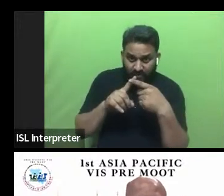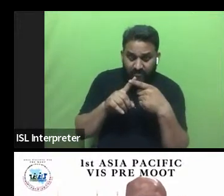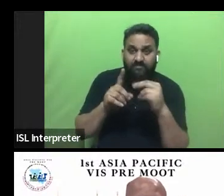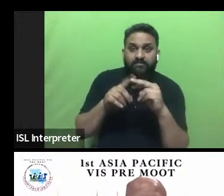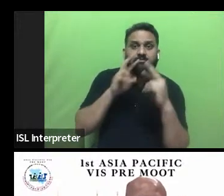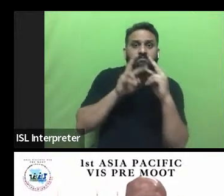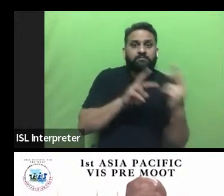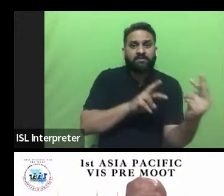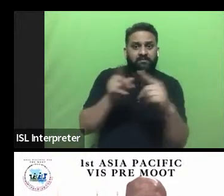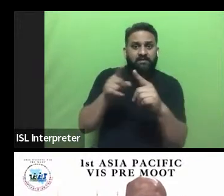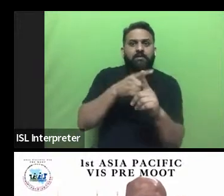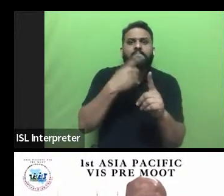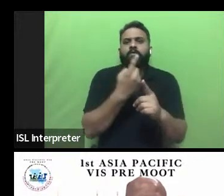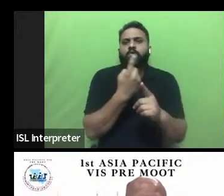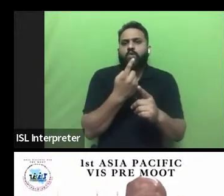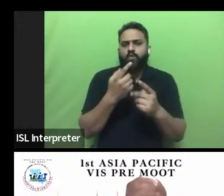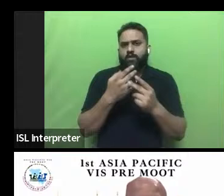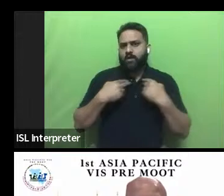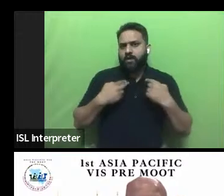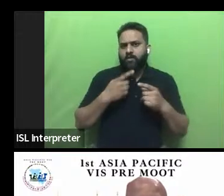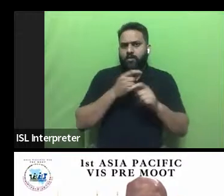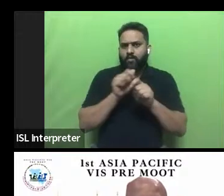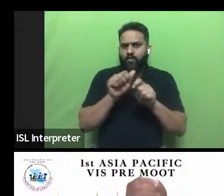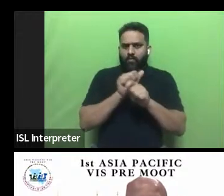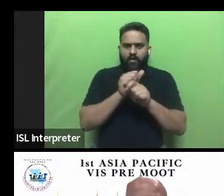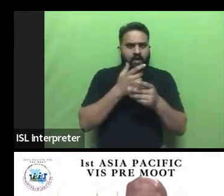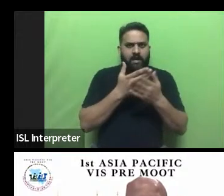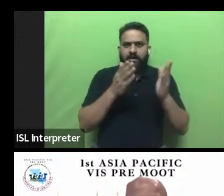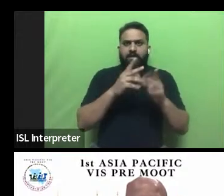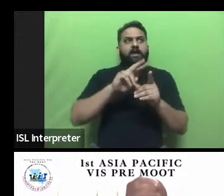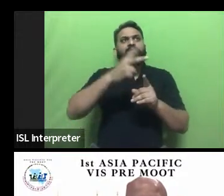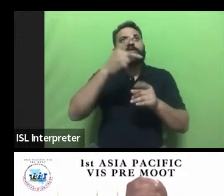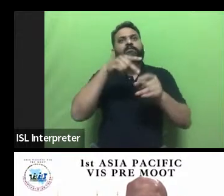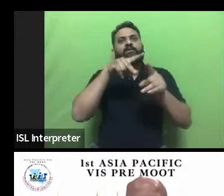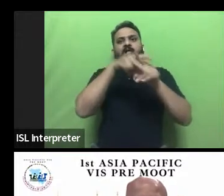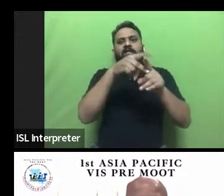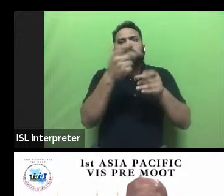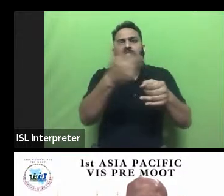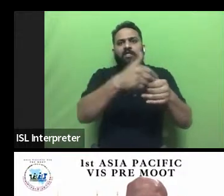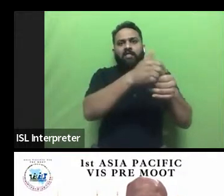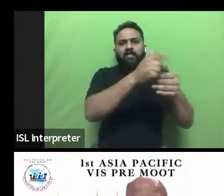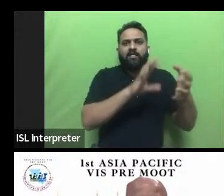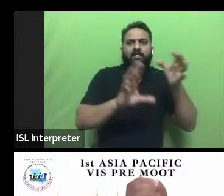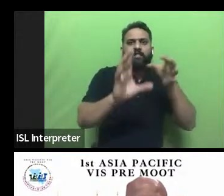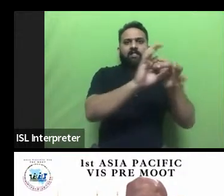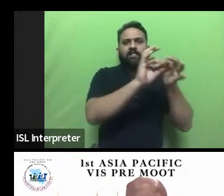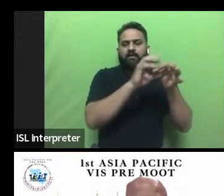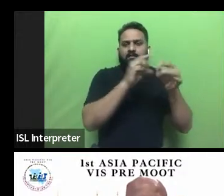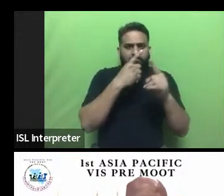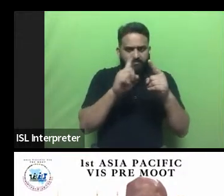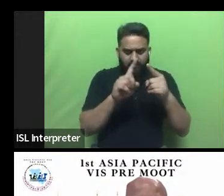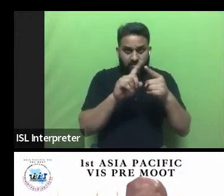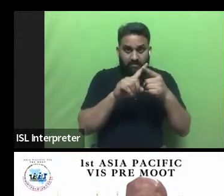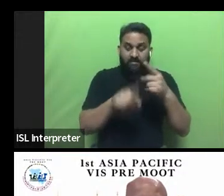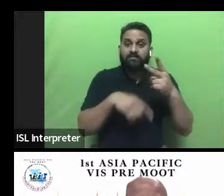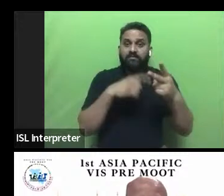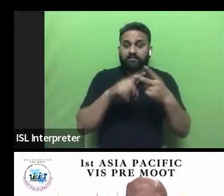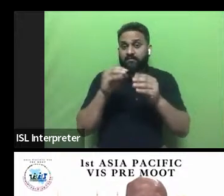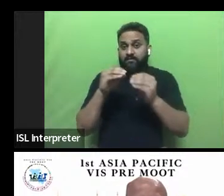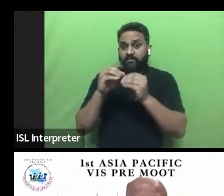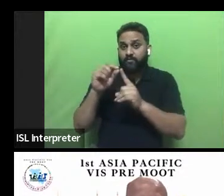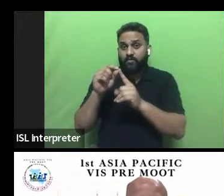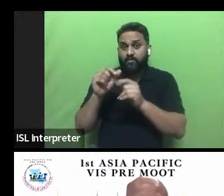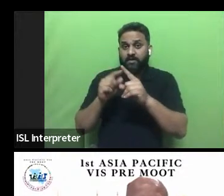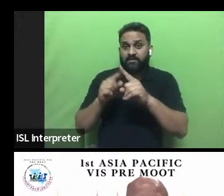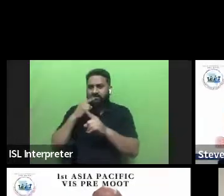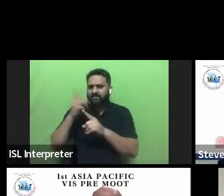legal entity that functions without any interference of Southern Commodities. And second, Ms. Bhupati, as previously